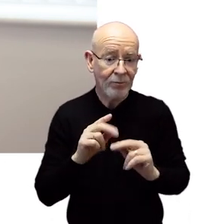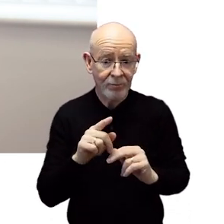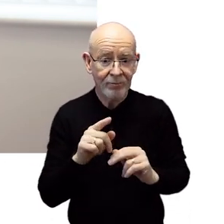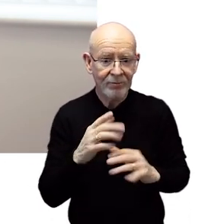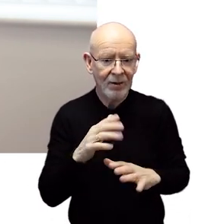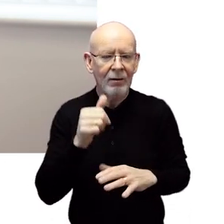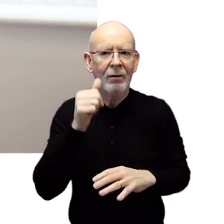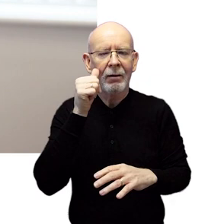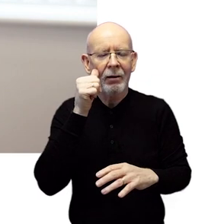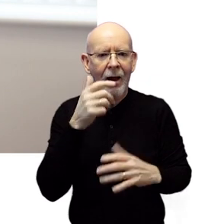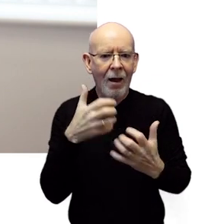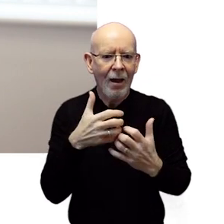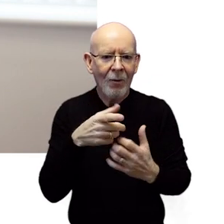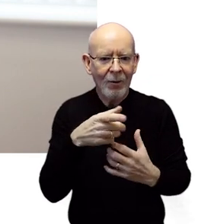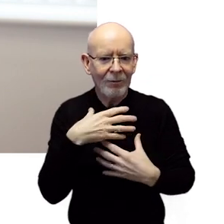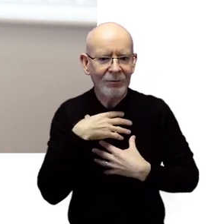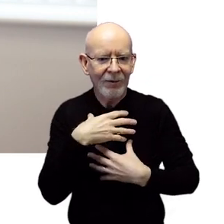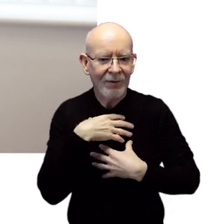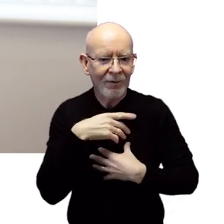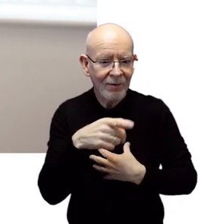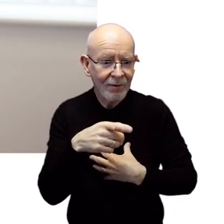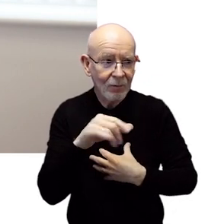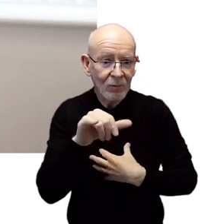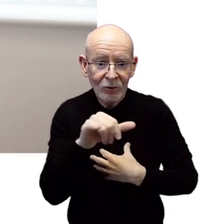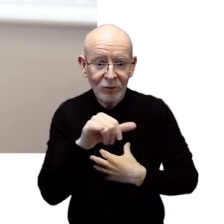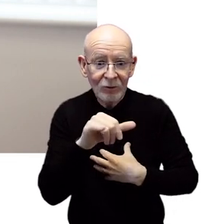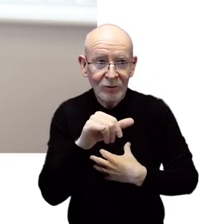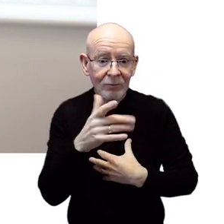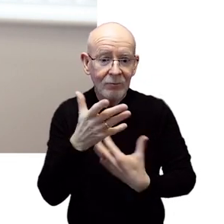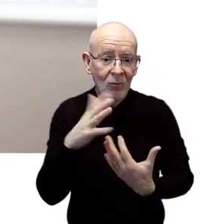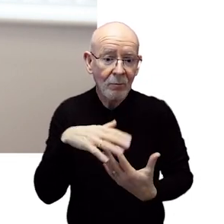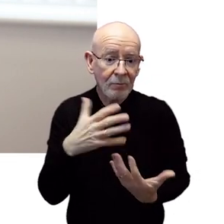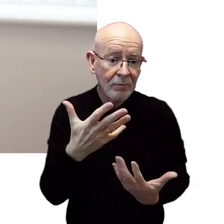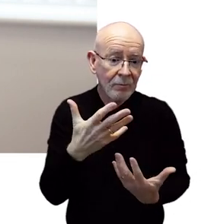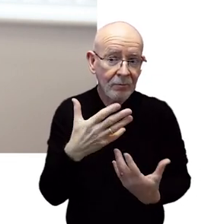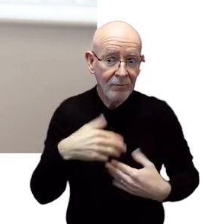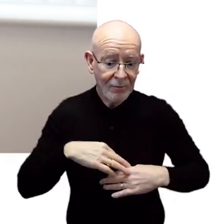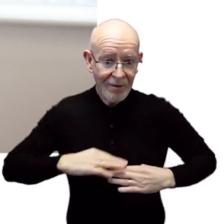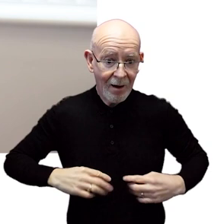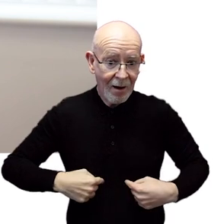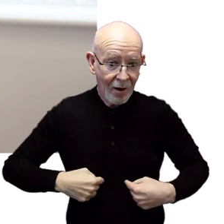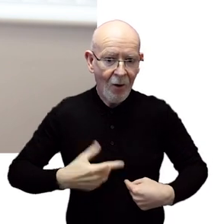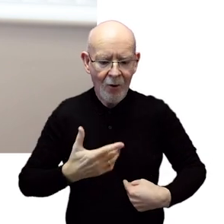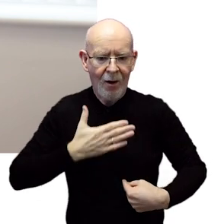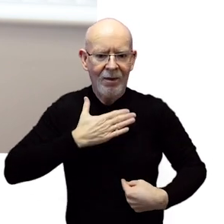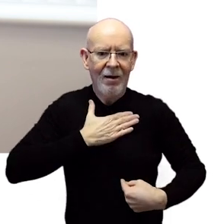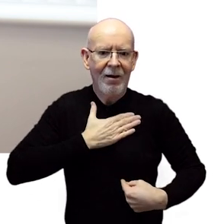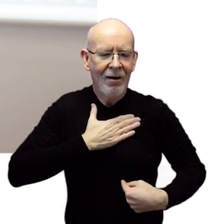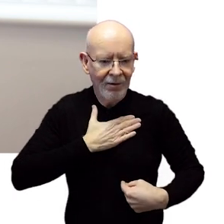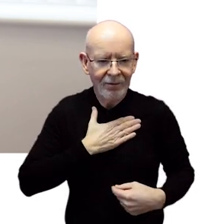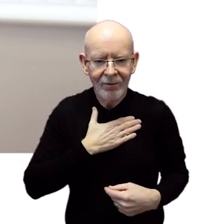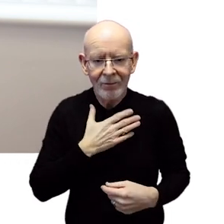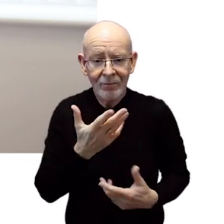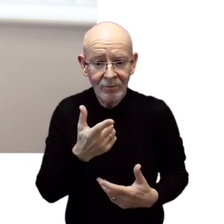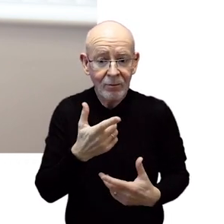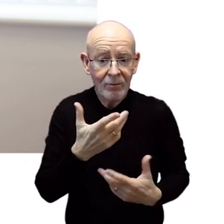this point, you've had a chance to assess your own breathing pattern and know whether you are breathing from your diaphragm or your upper chest, and